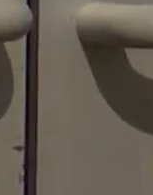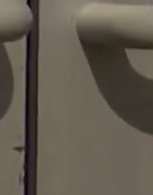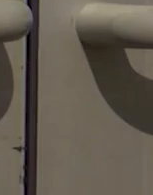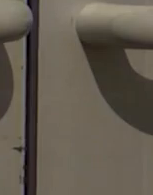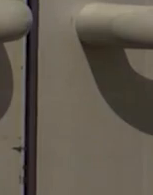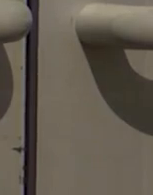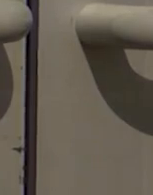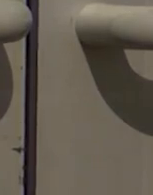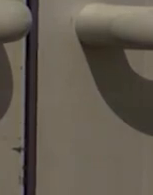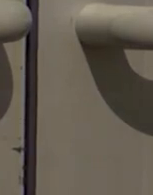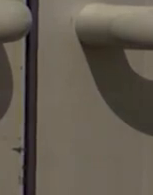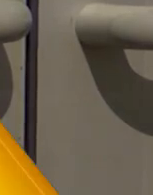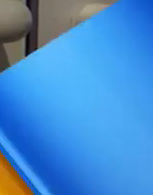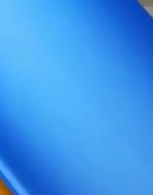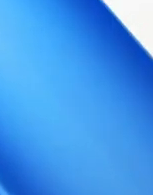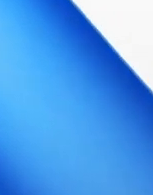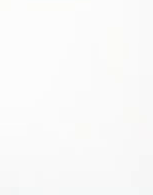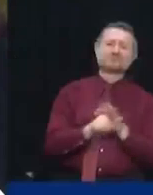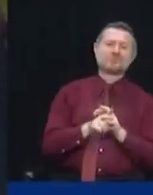Cuomo made the announcement today.